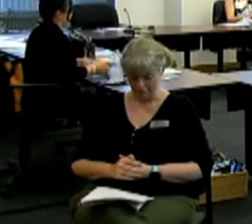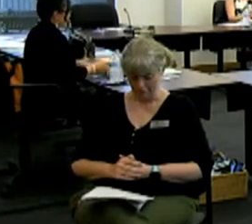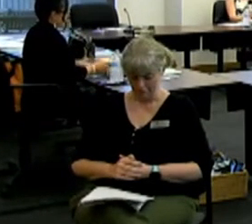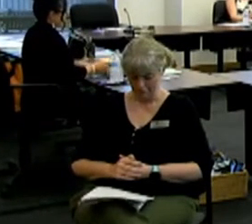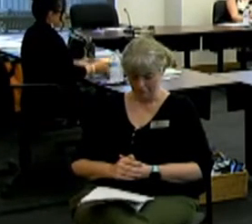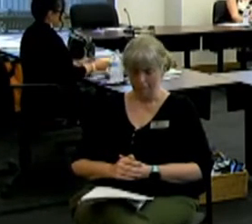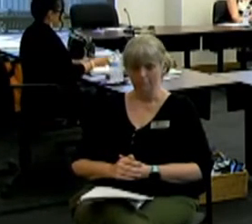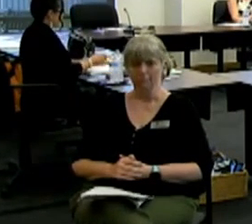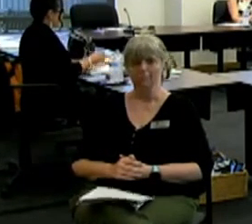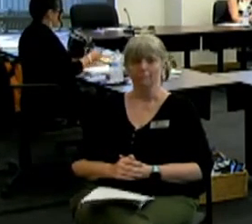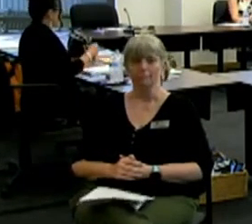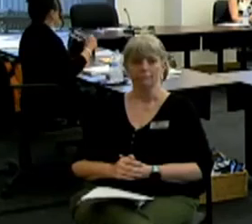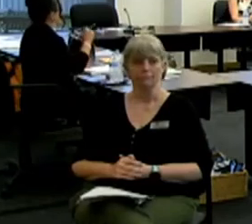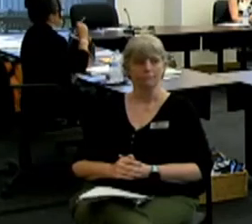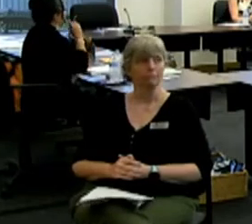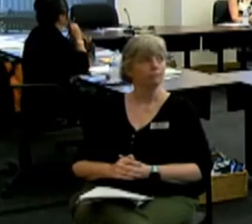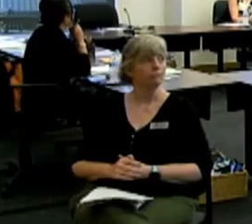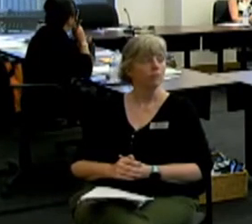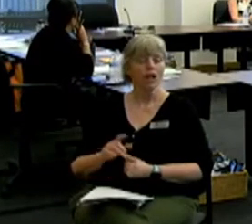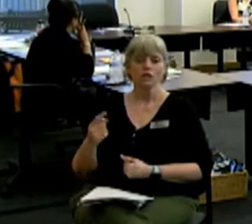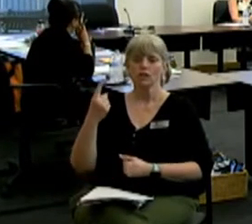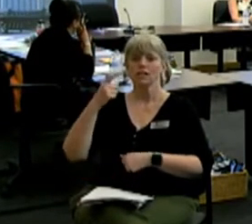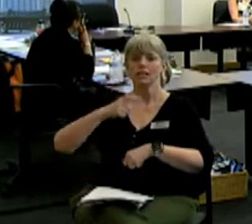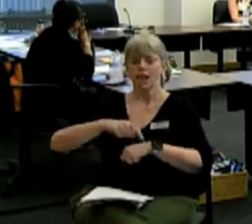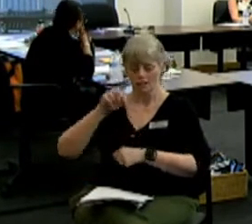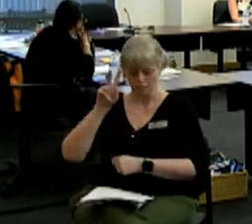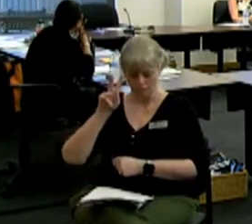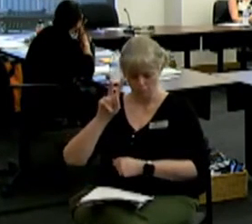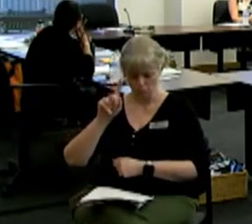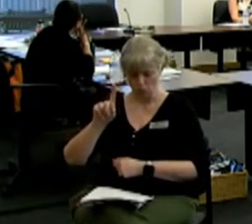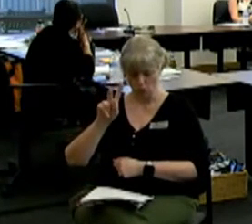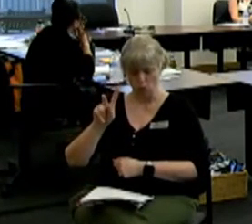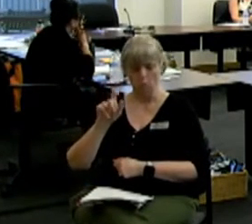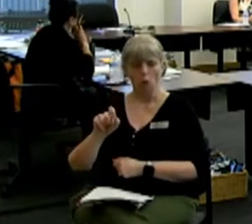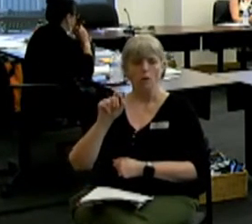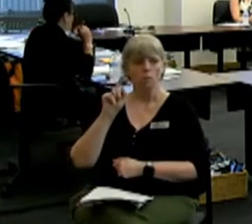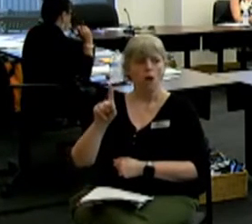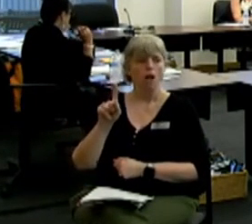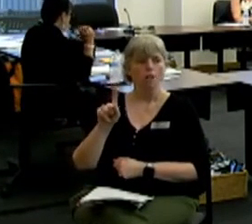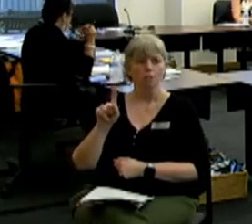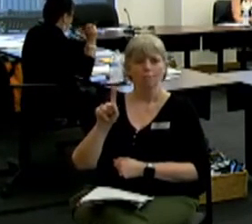All right. And just in time, 2.1 moment of silence.